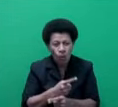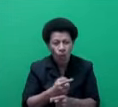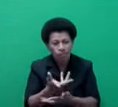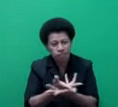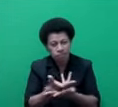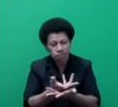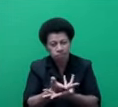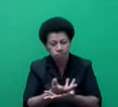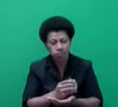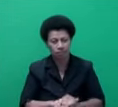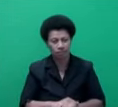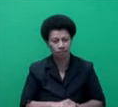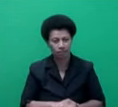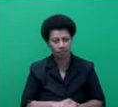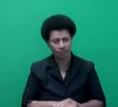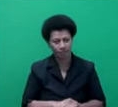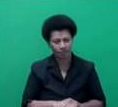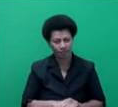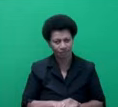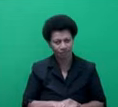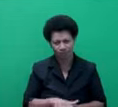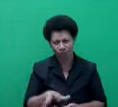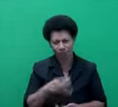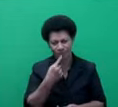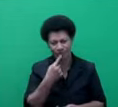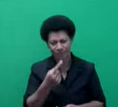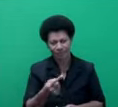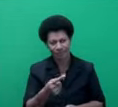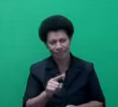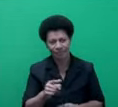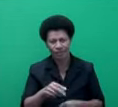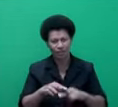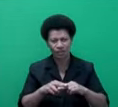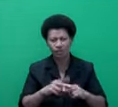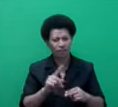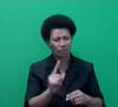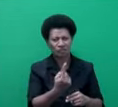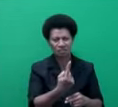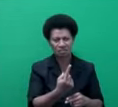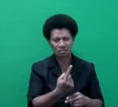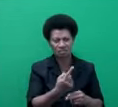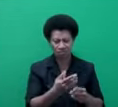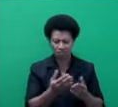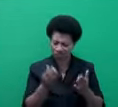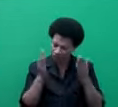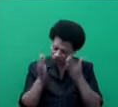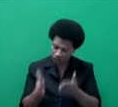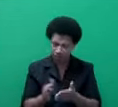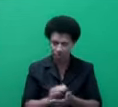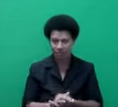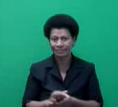to insinuate that everything is skewed towards Fiji first. It's not, sir. There is a level playing field